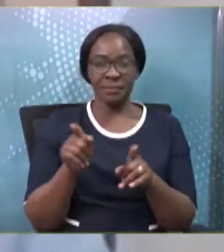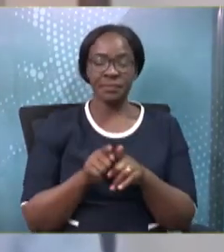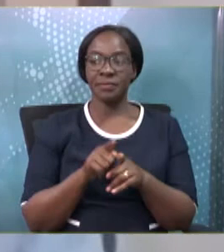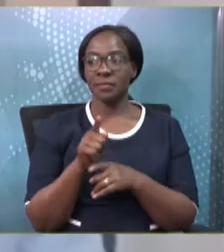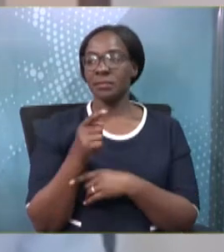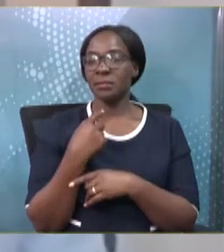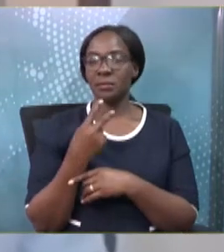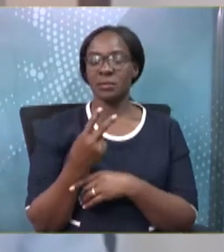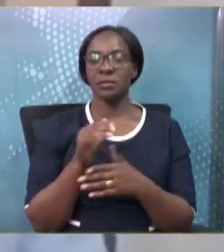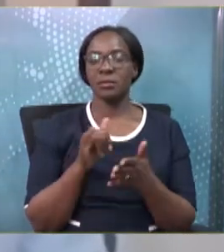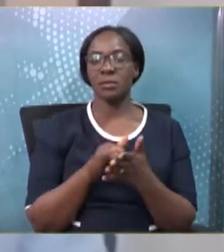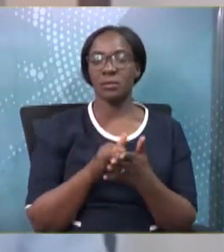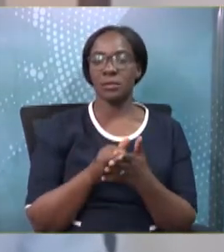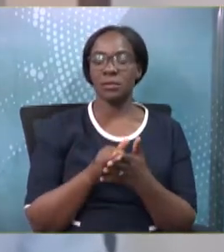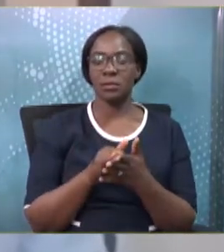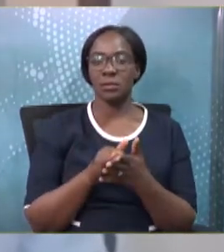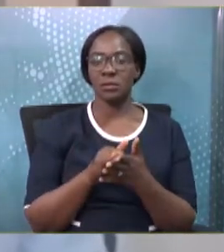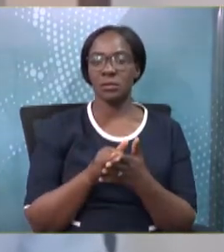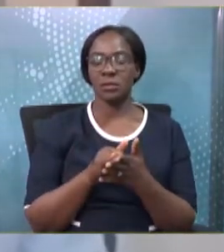meet your needs.